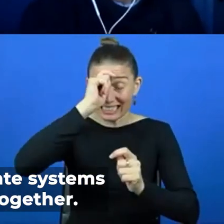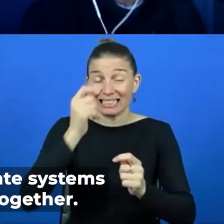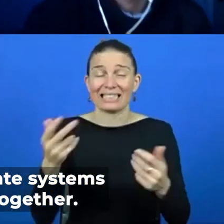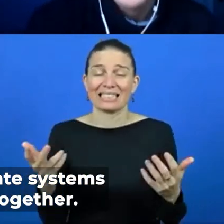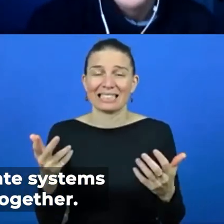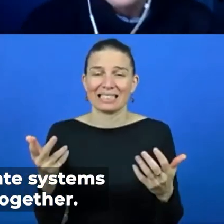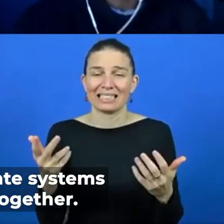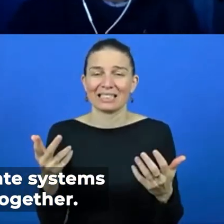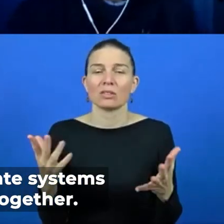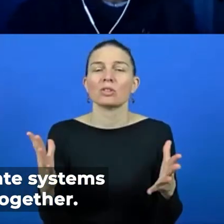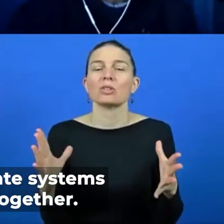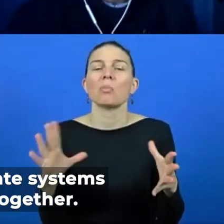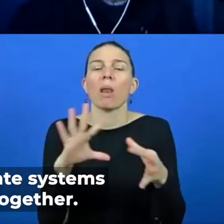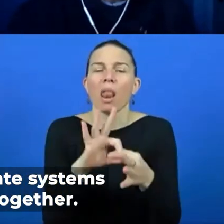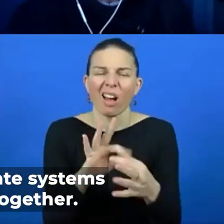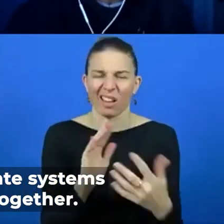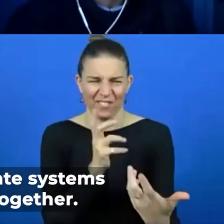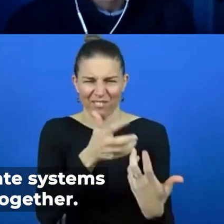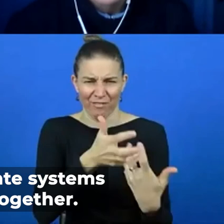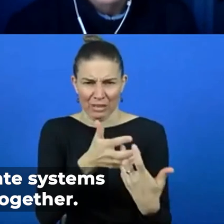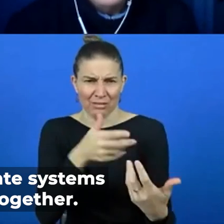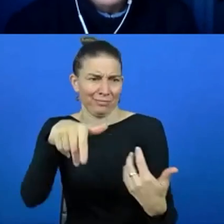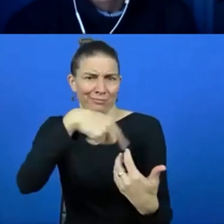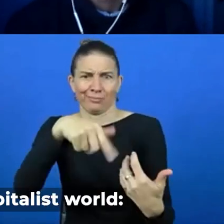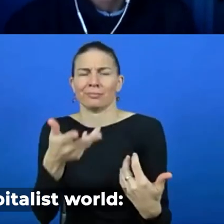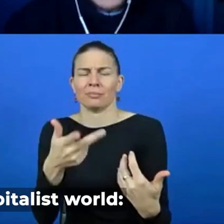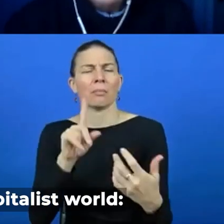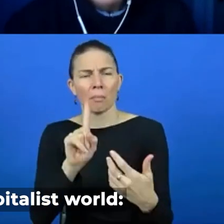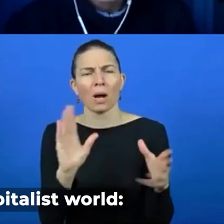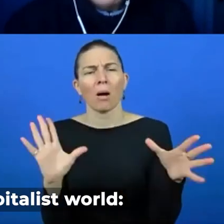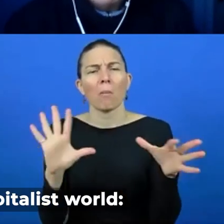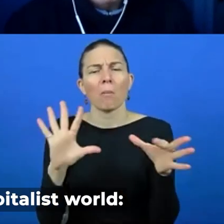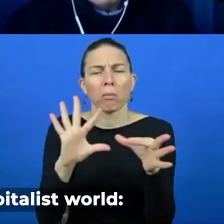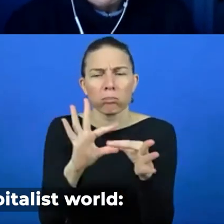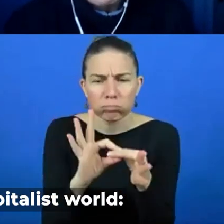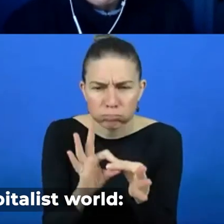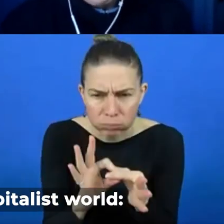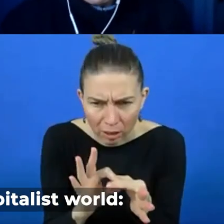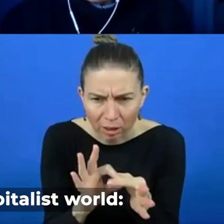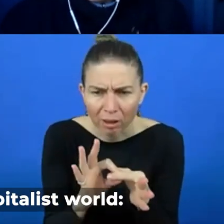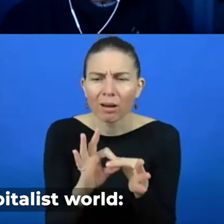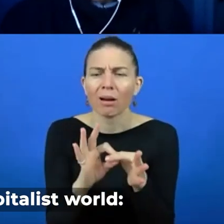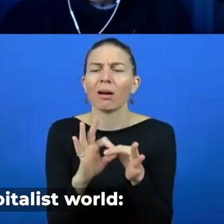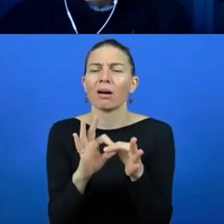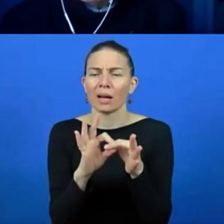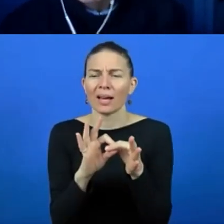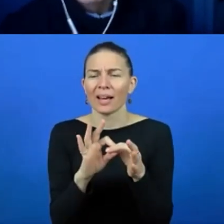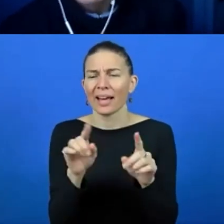decide who we fit in, and to create systems and co-design them together. Interestingly, that very capitalist